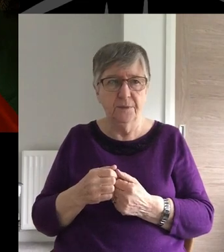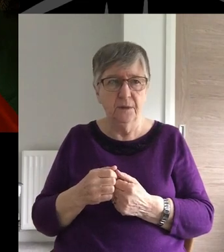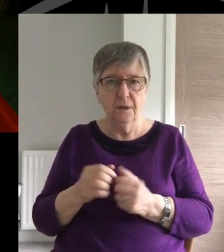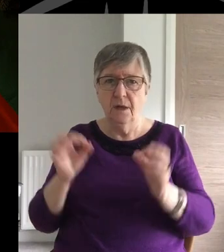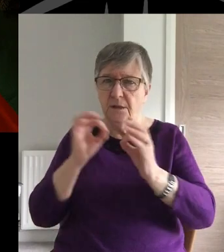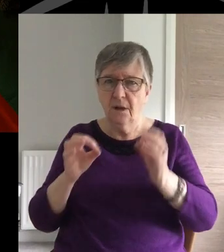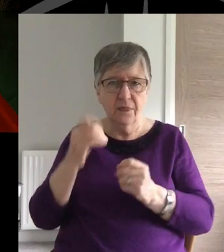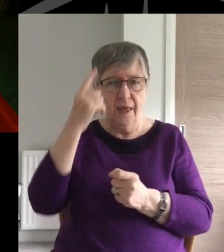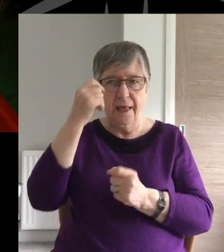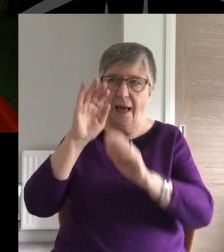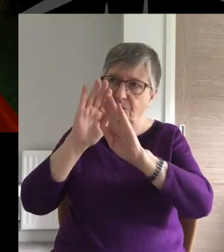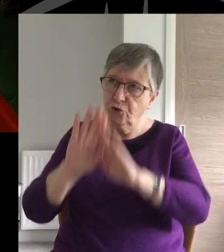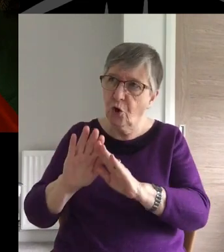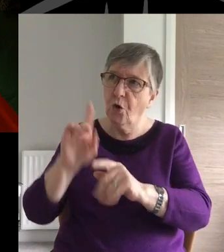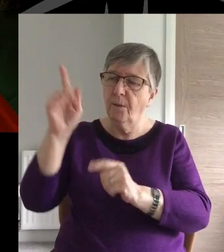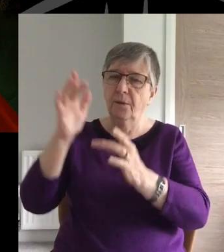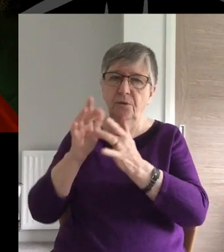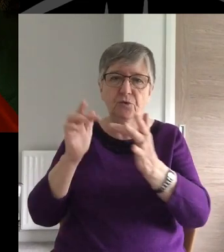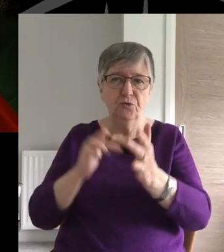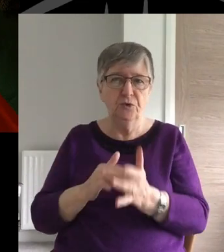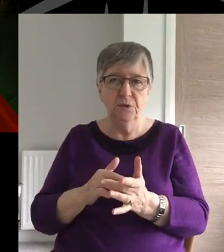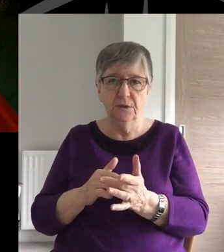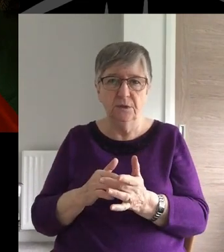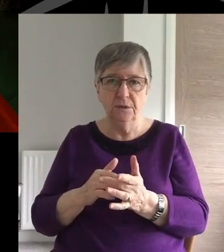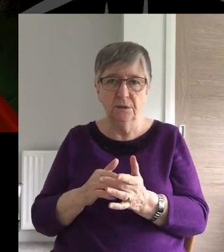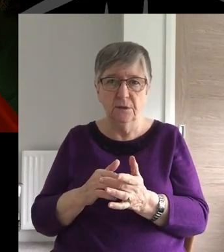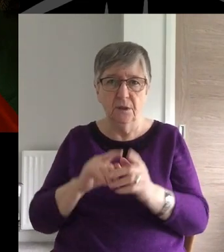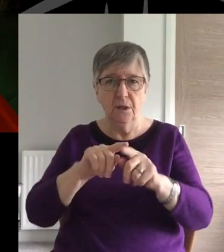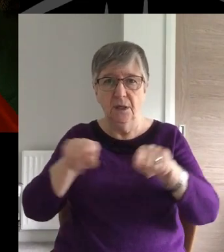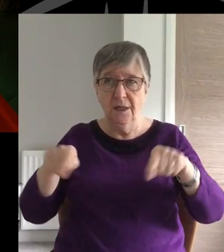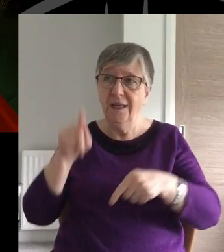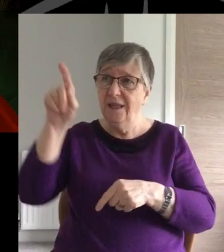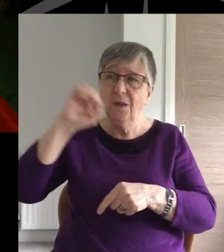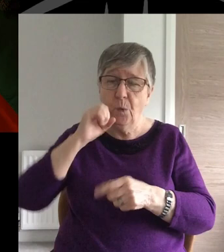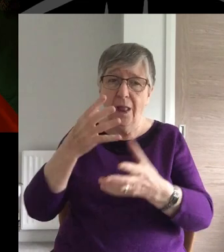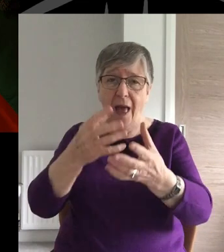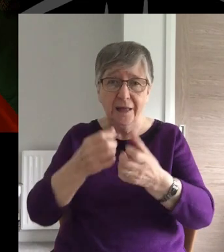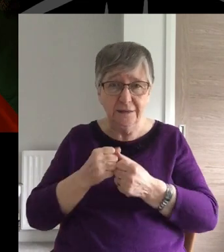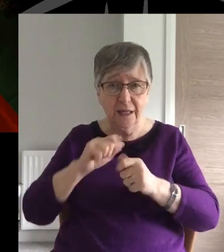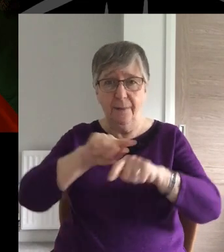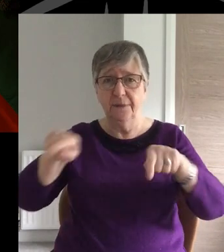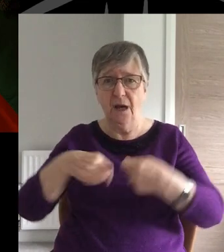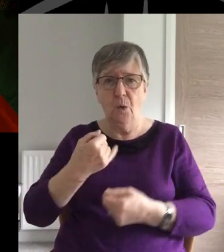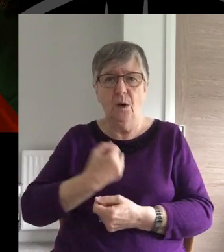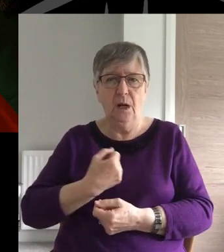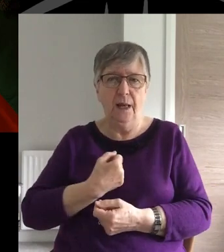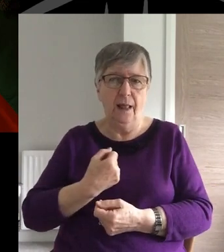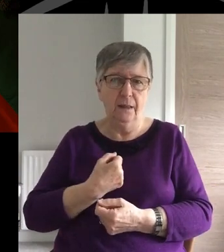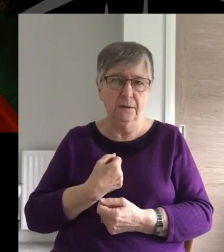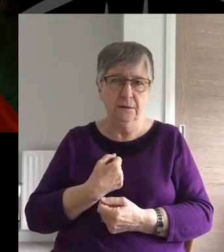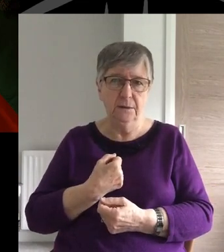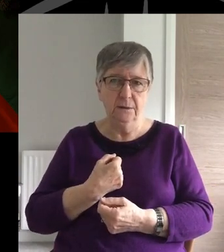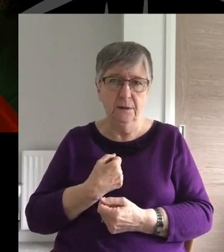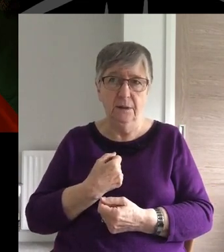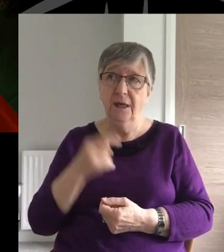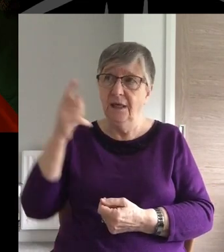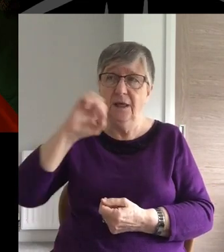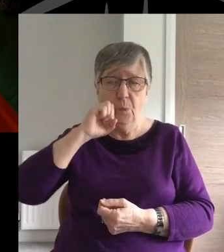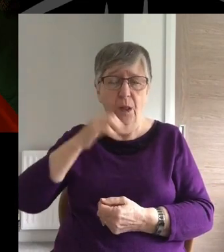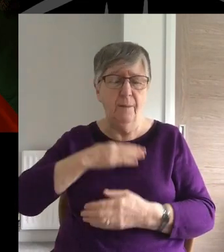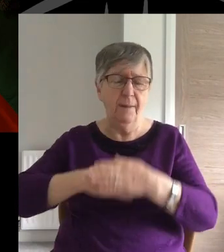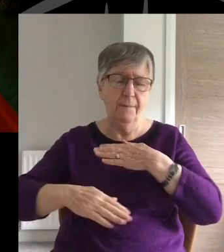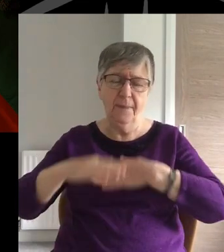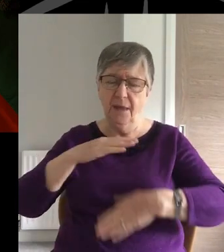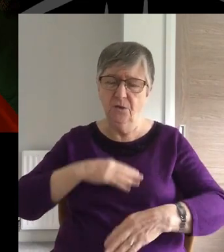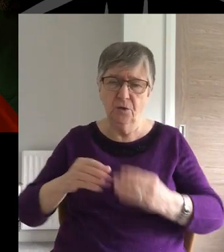not going to overcome. There is no guilt that he will not take from us. There is no end to his reserves of